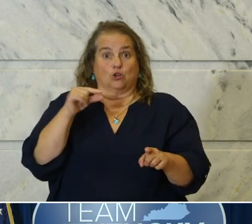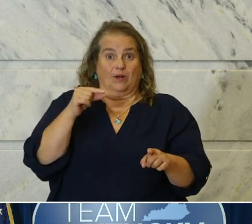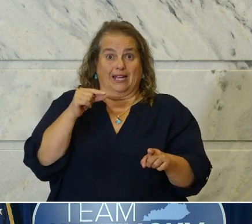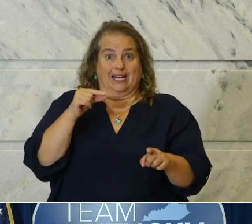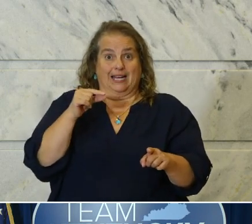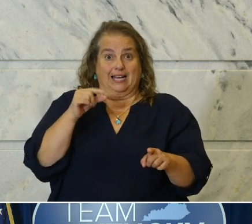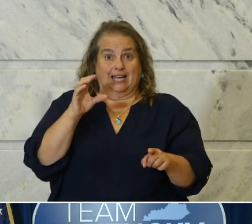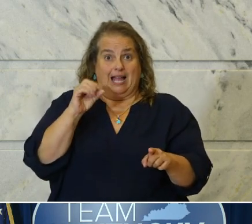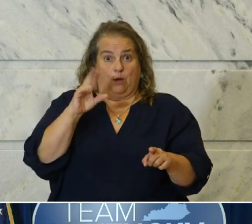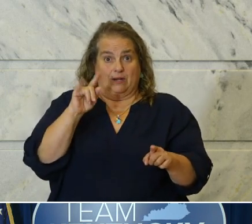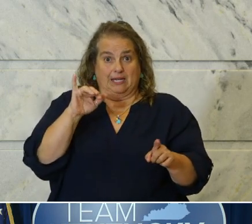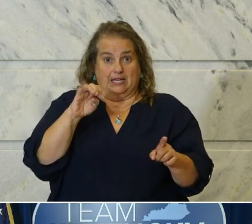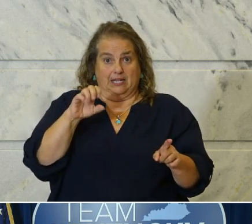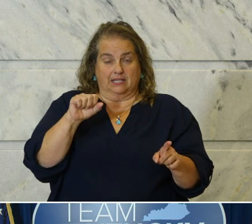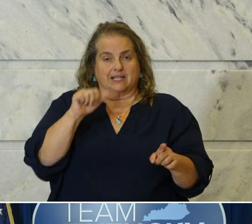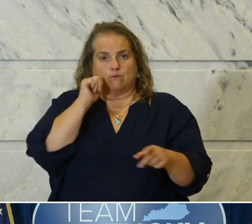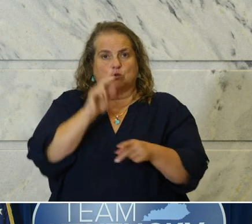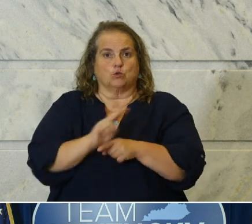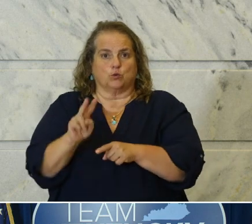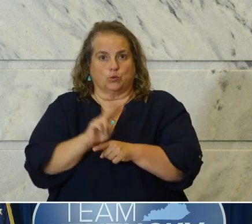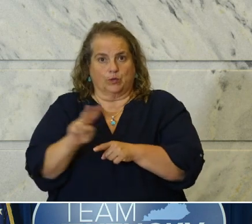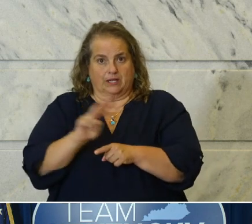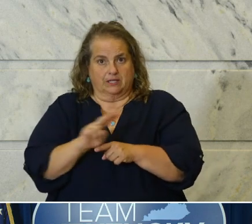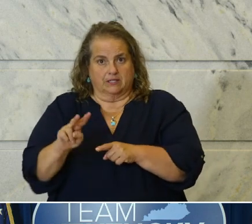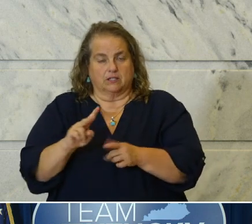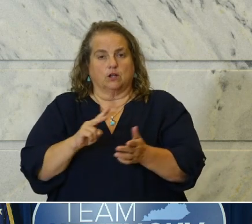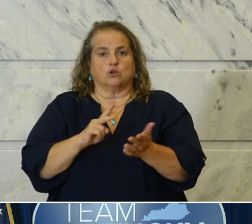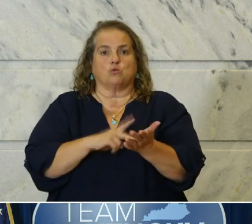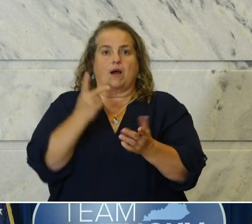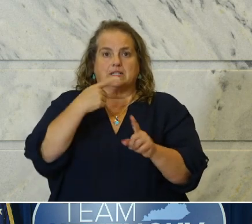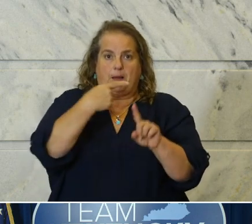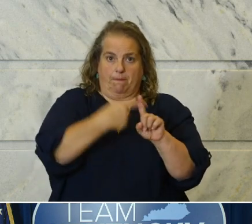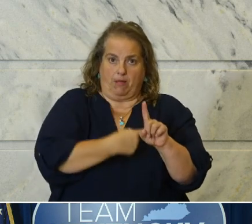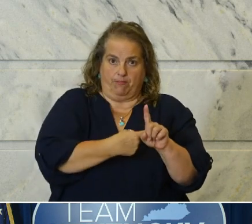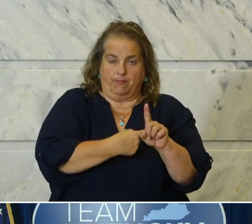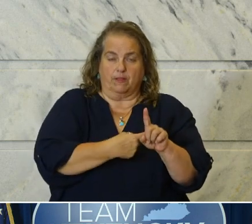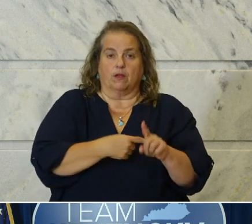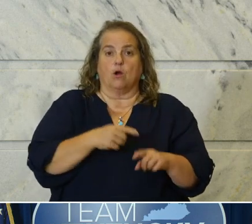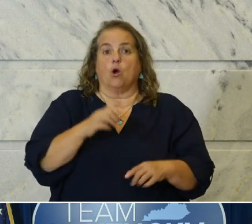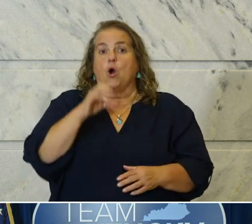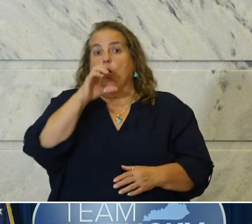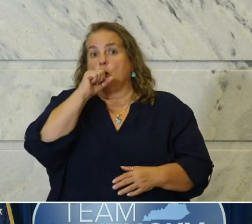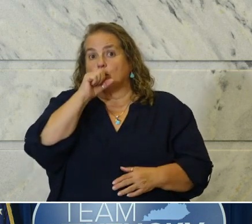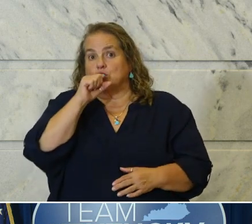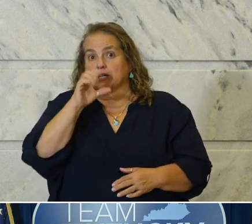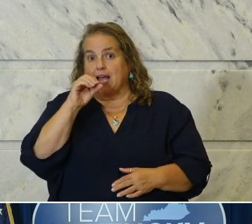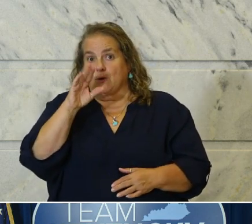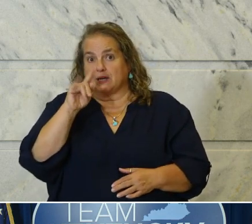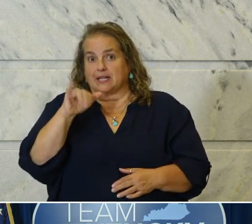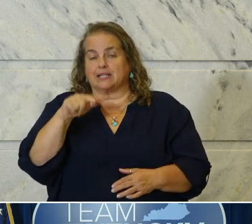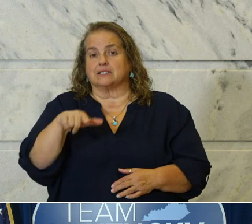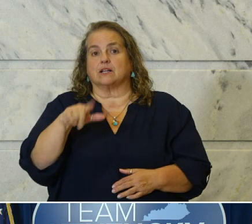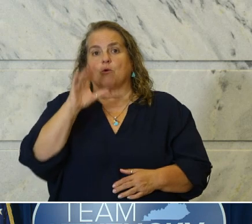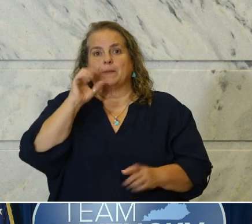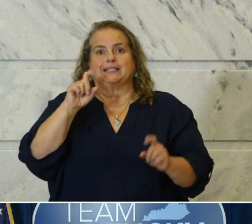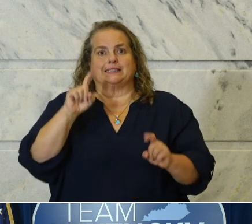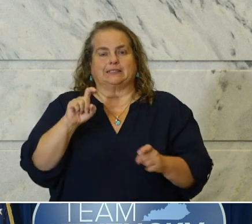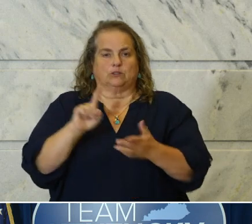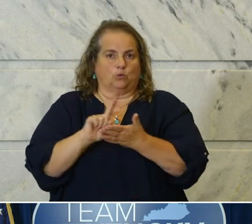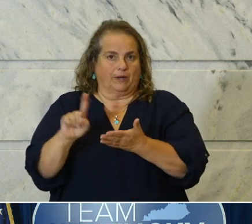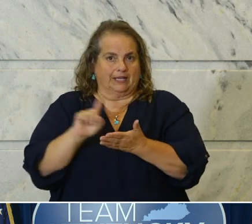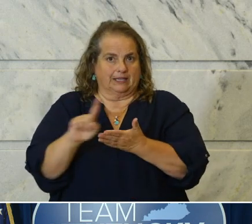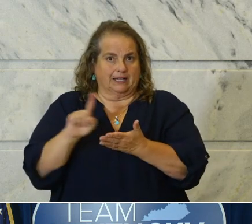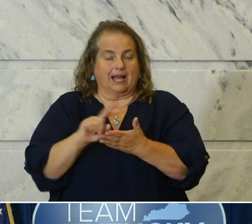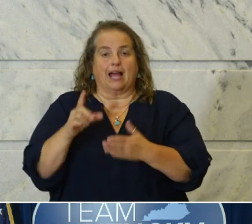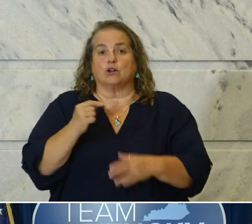counties, every 2 weeks, twice a month. The orange counties, we're asking for them to be tested weekly, and